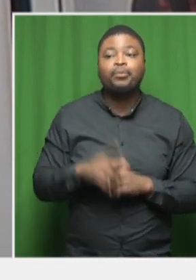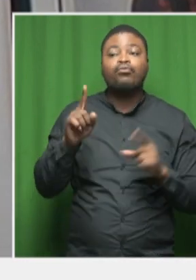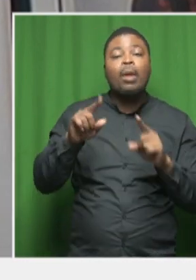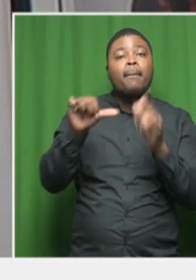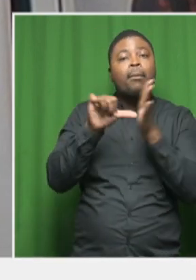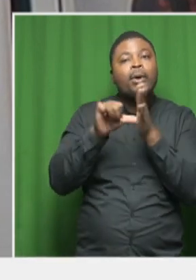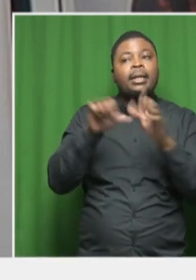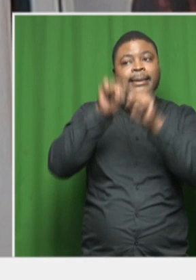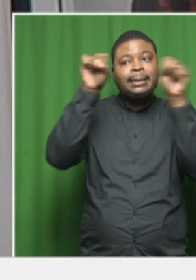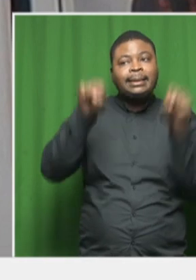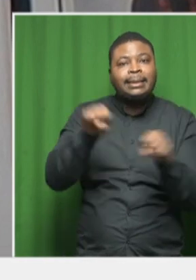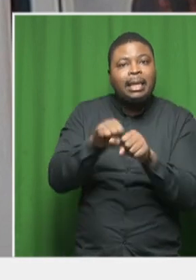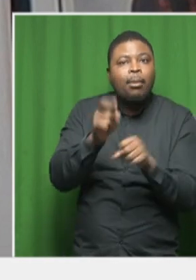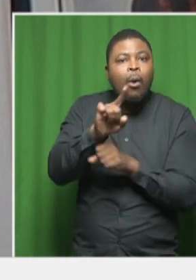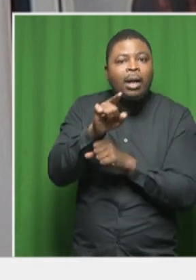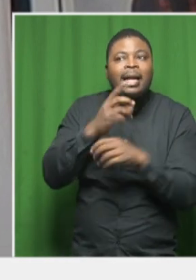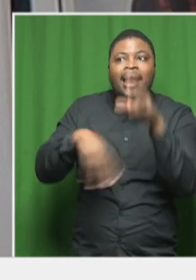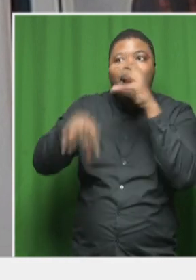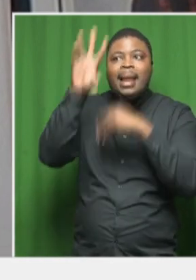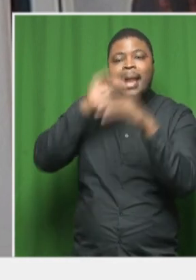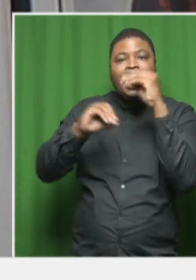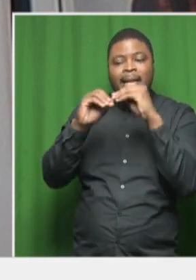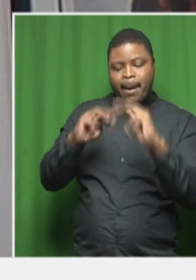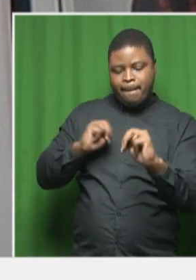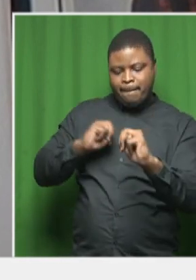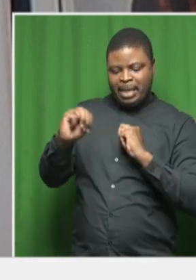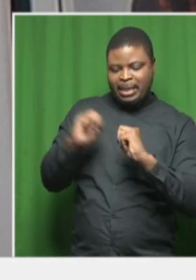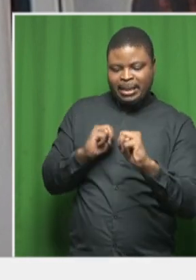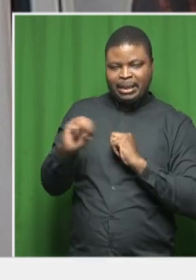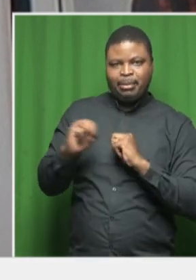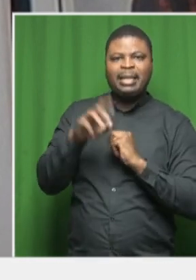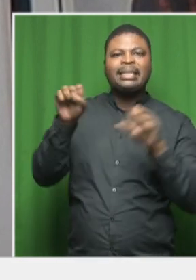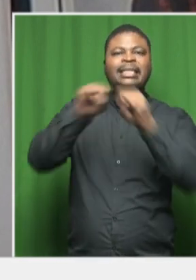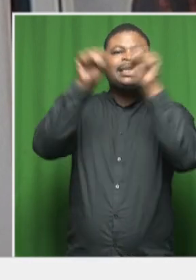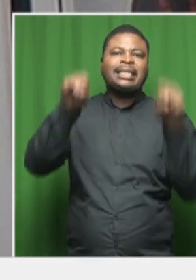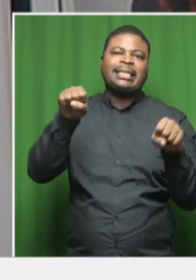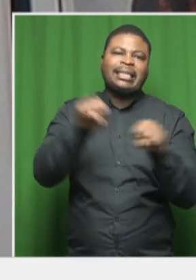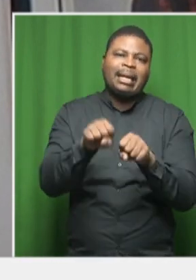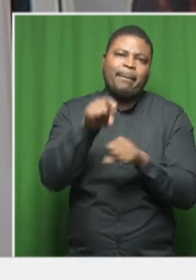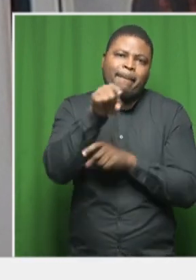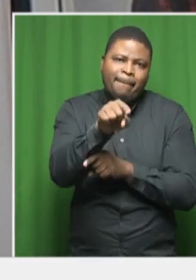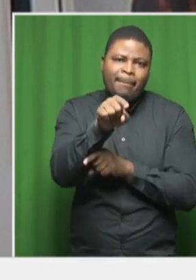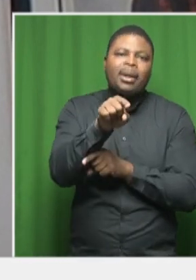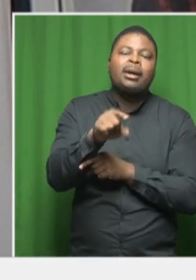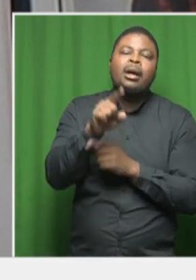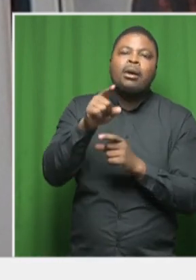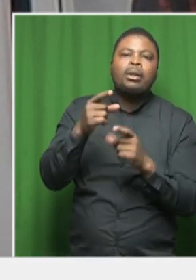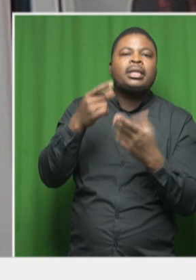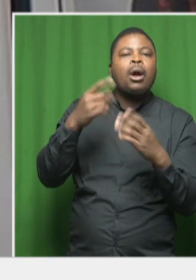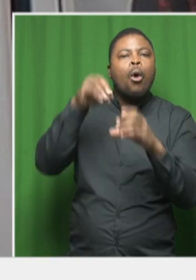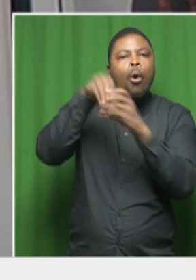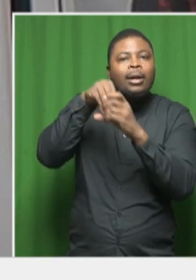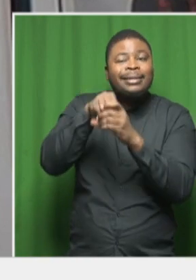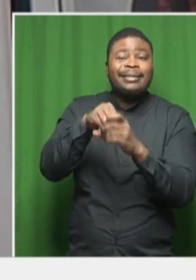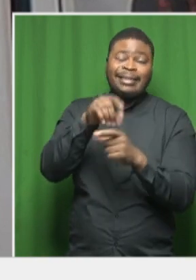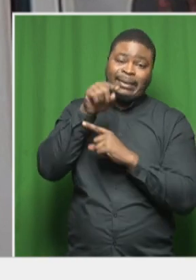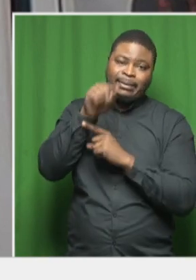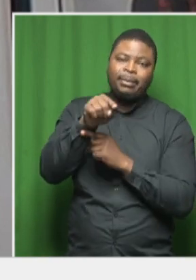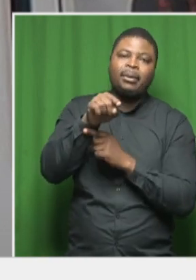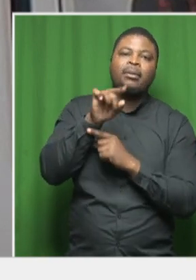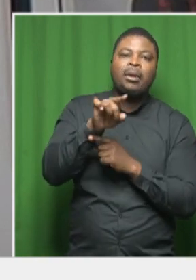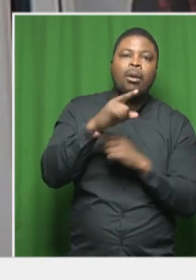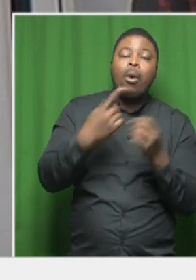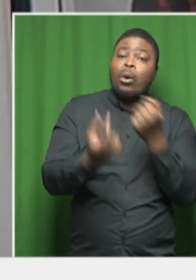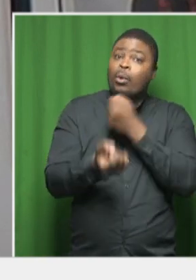what we call the learning management system. And this is where all of your course content is. What will happen